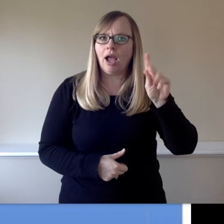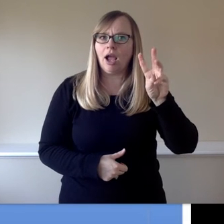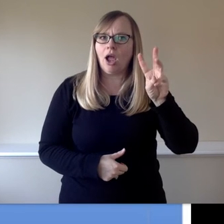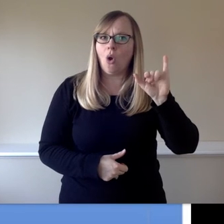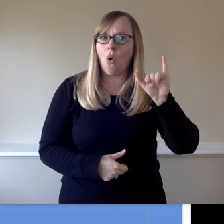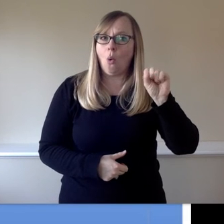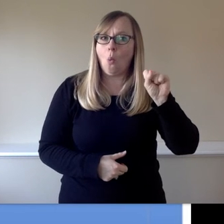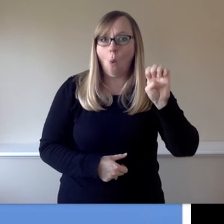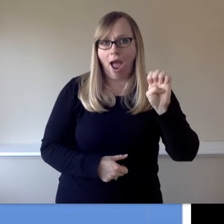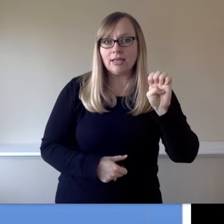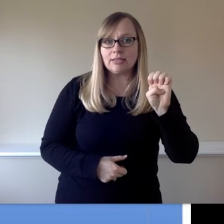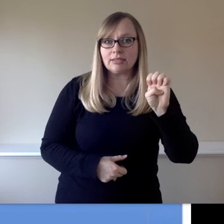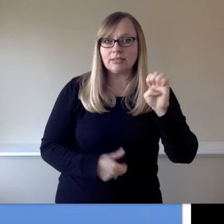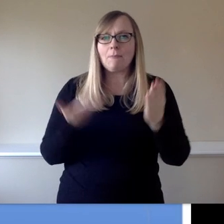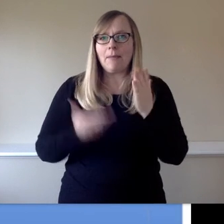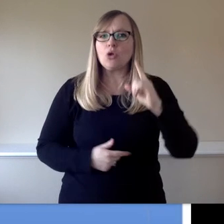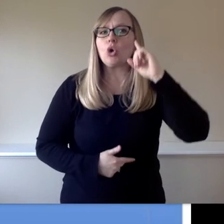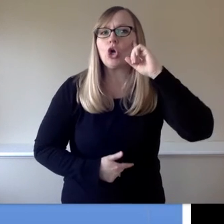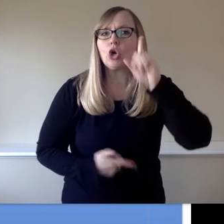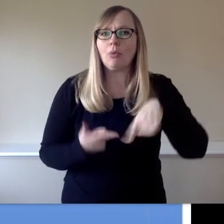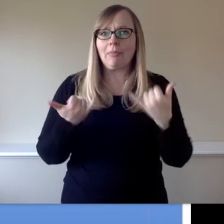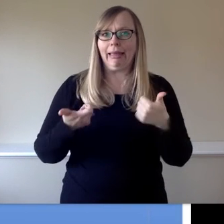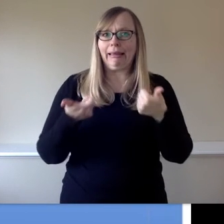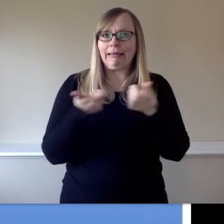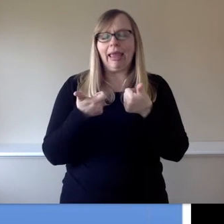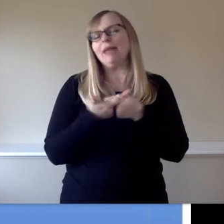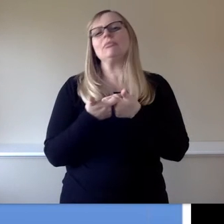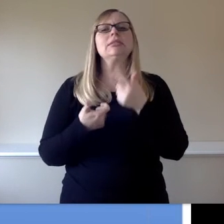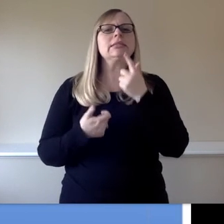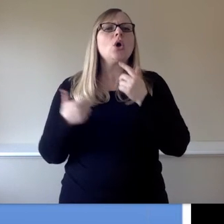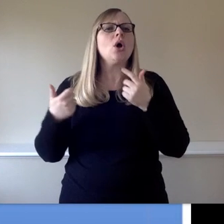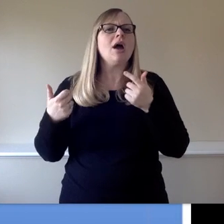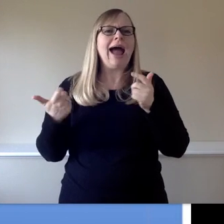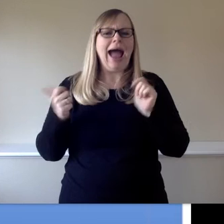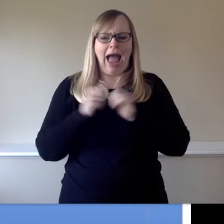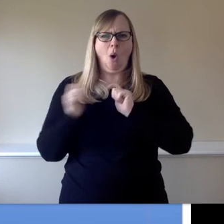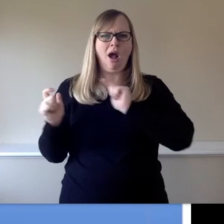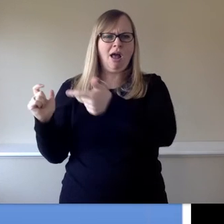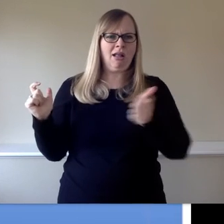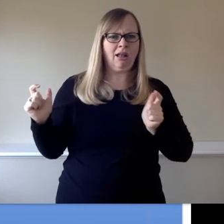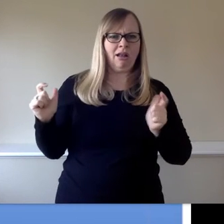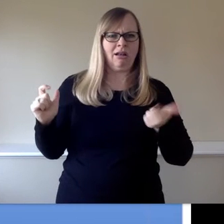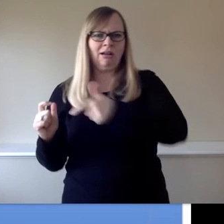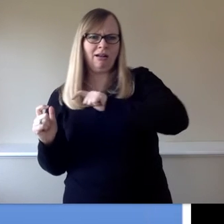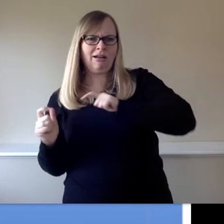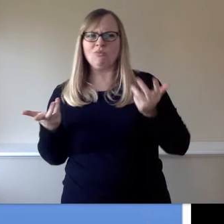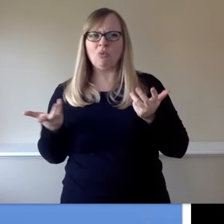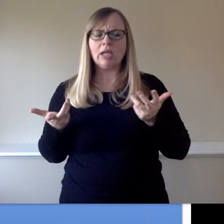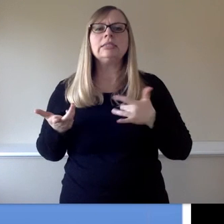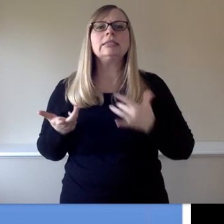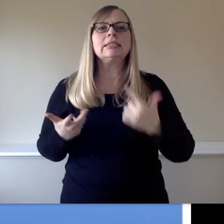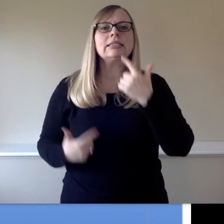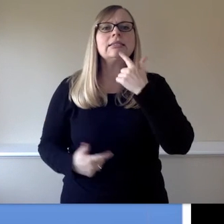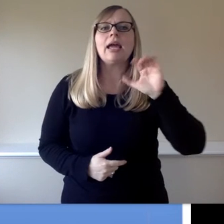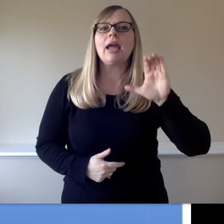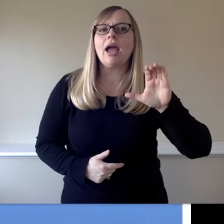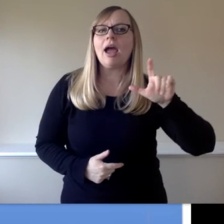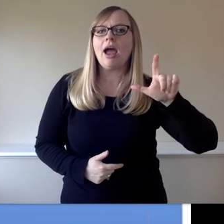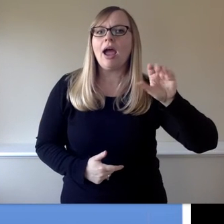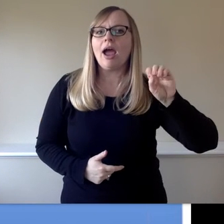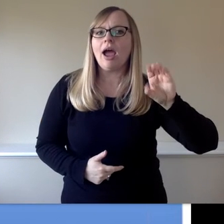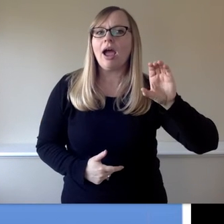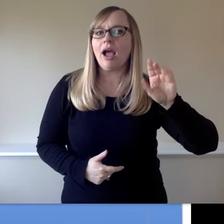clockwise when playing games. Oftentimes, the directions in a game will be that the